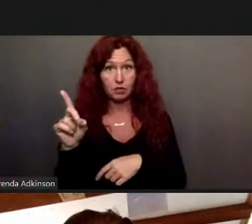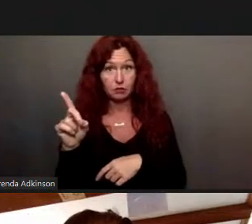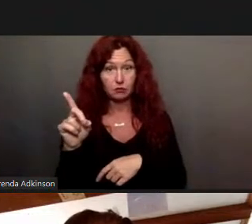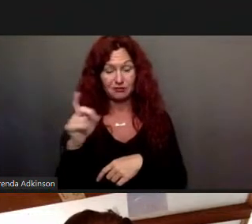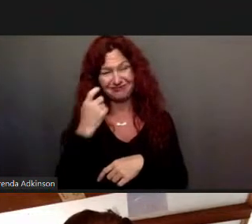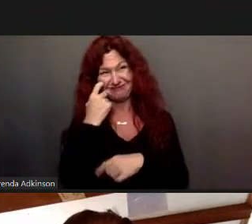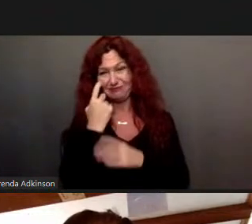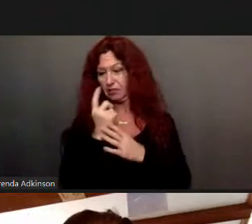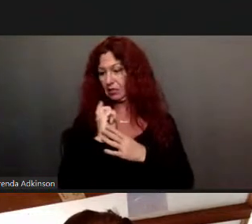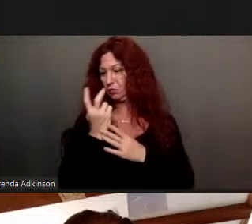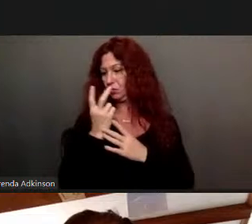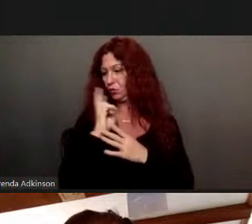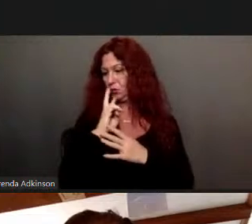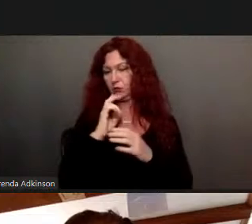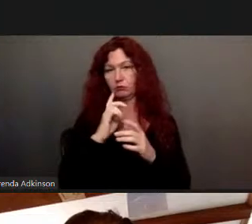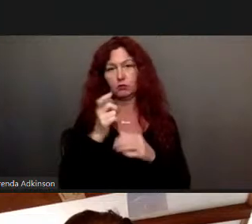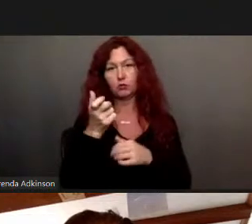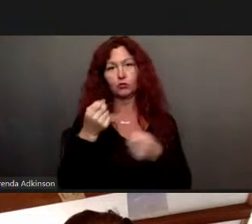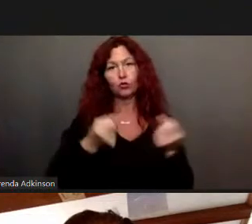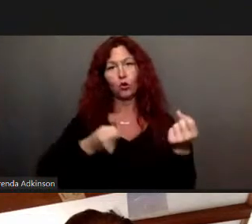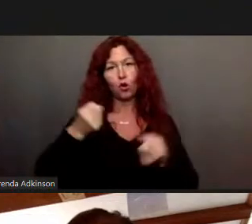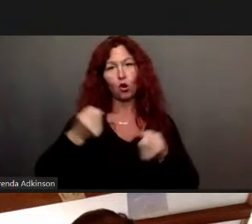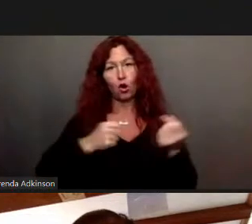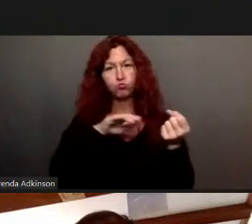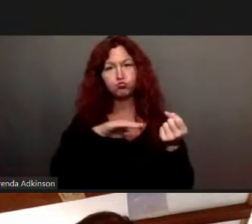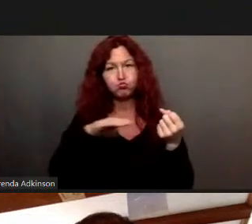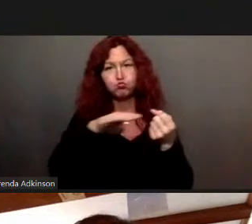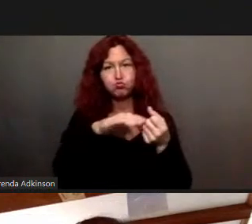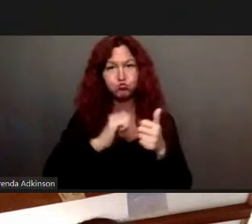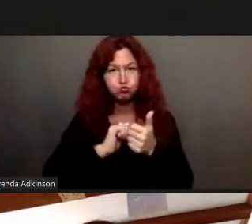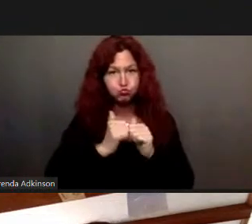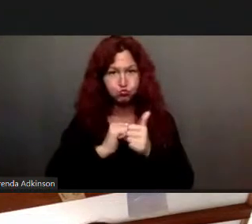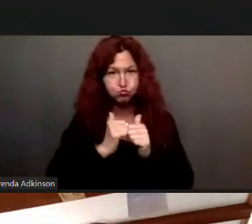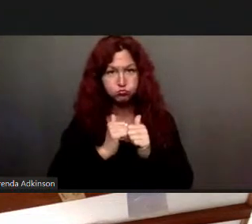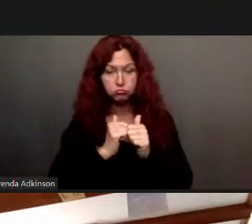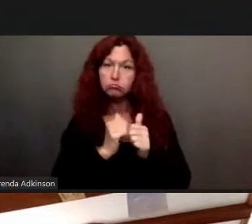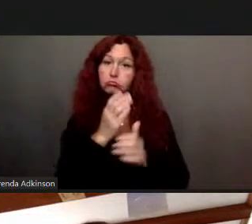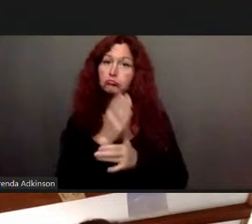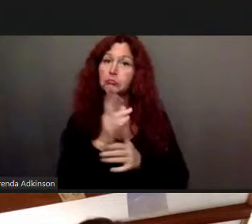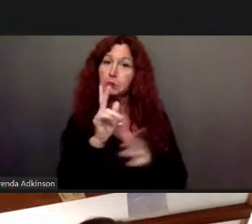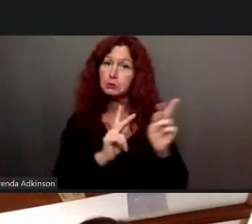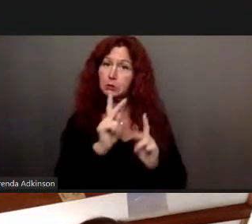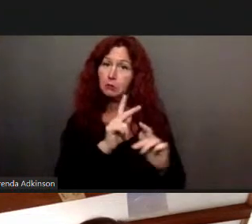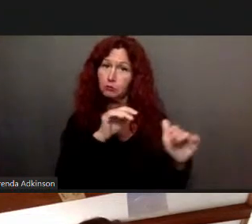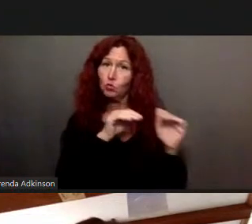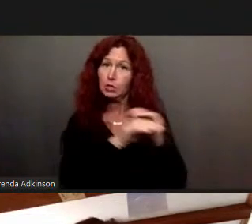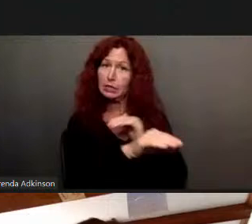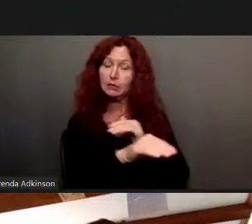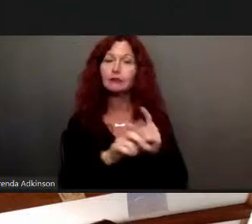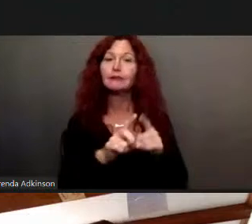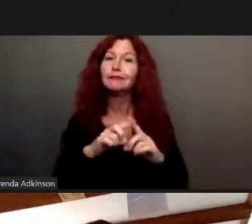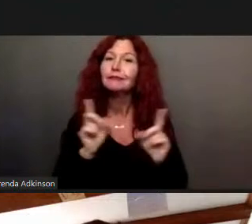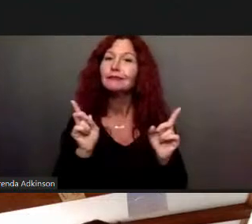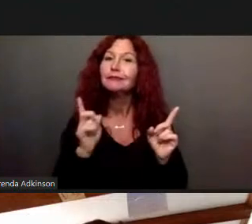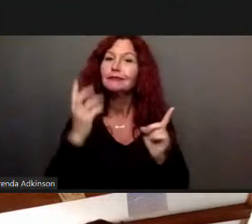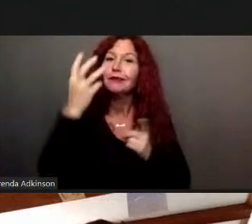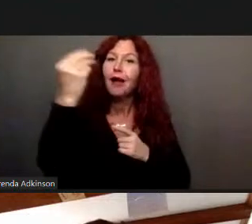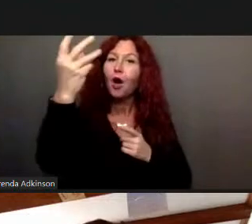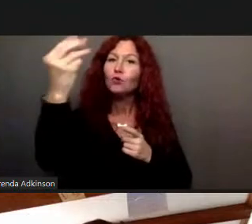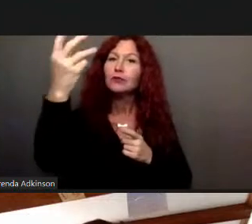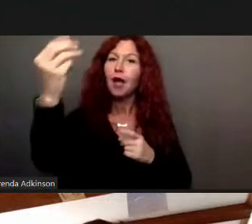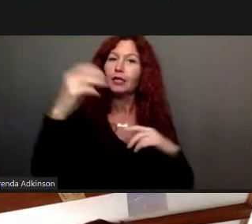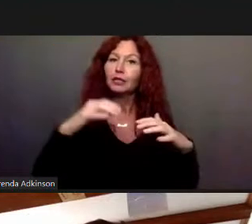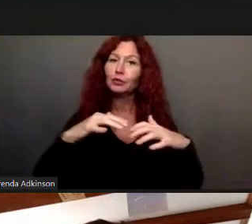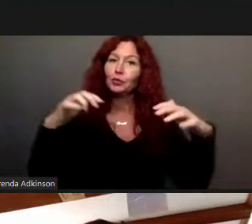people allowed. So has it changed? Yeah, I did. Well, number one, NASCAR is outside. NASCAR also has, Homestead